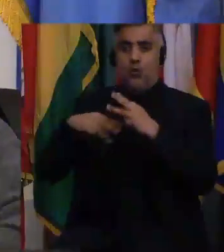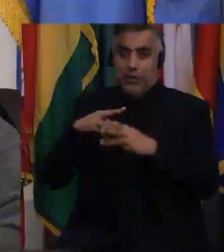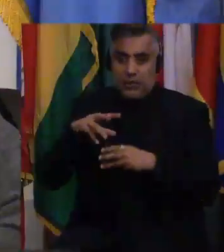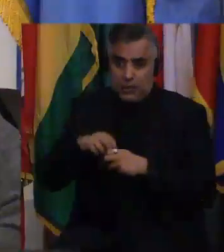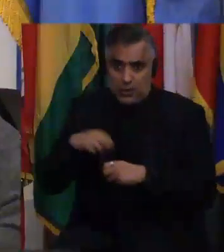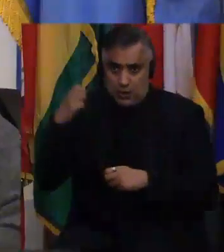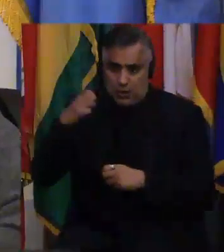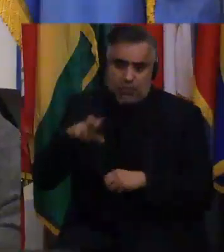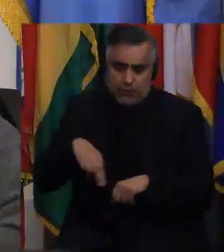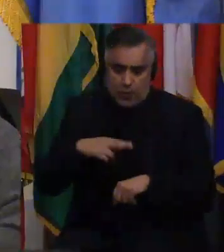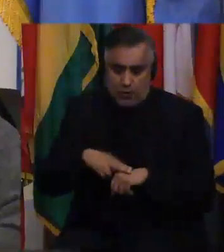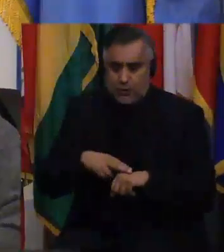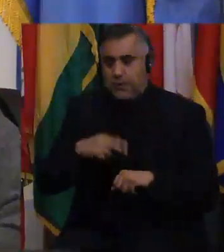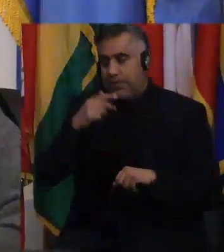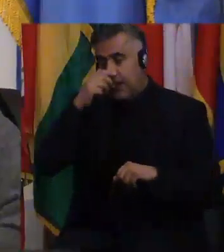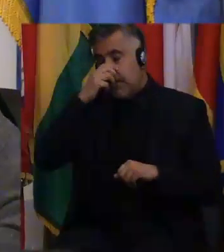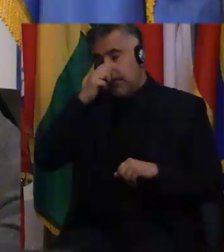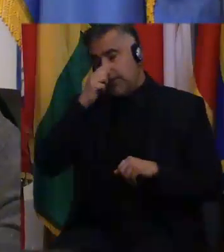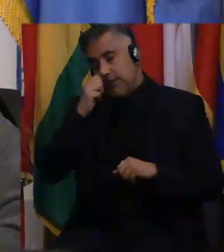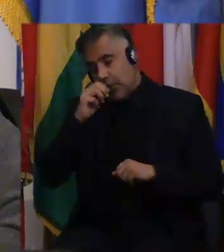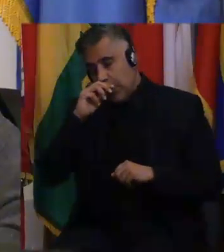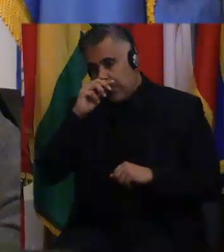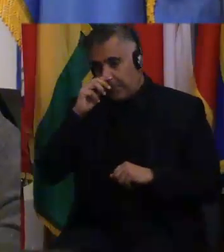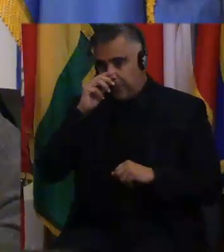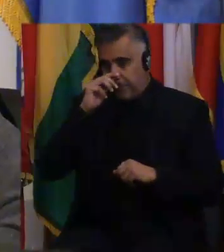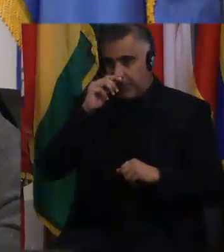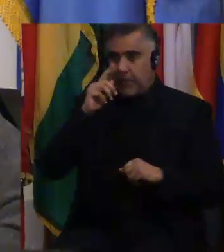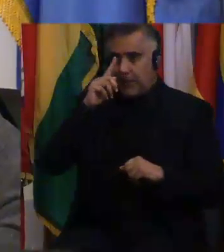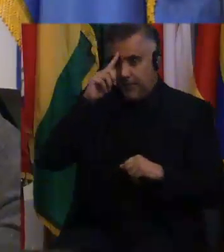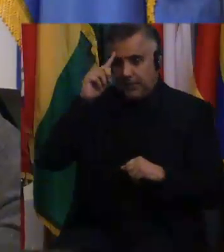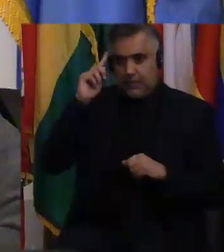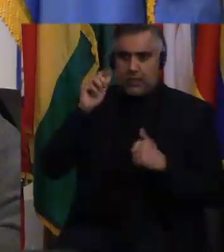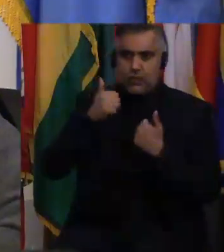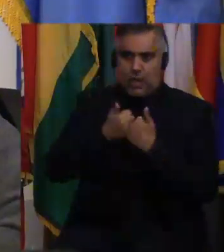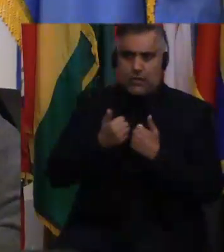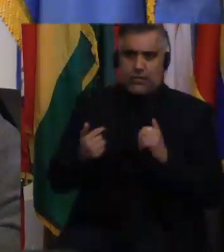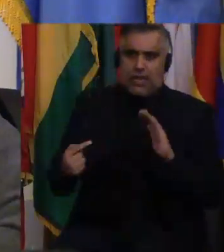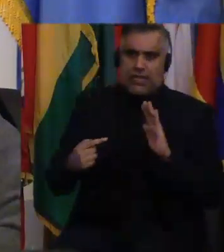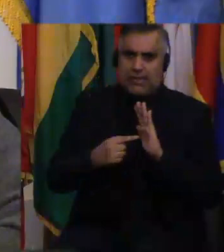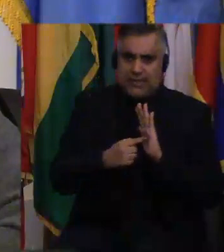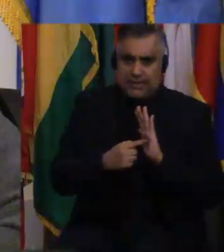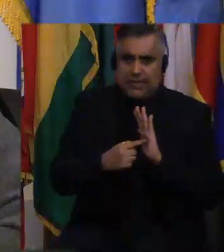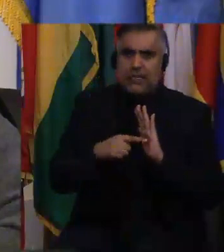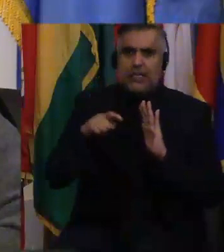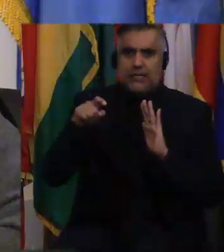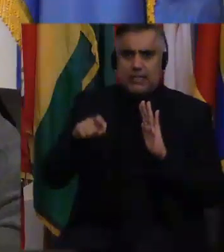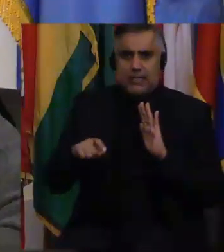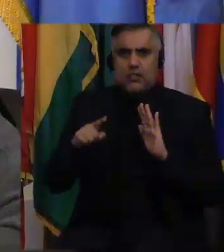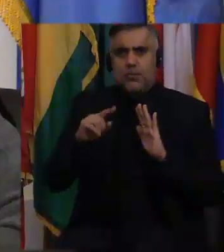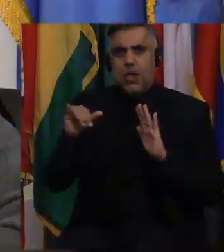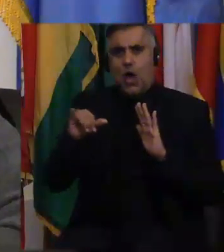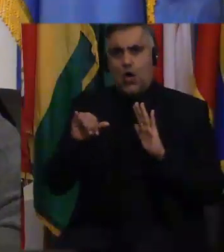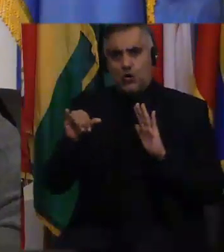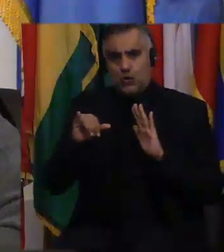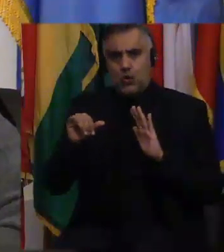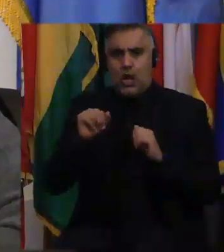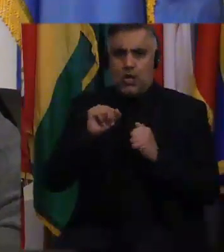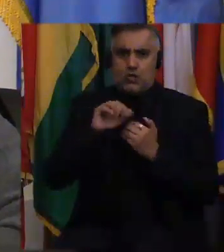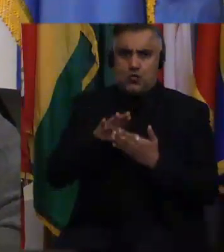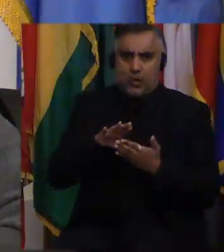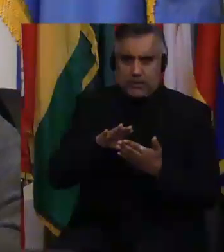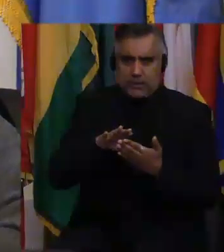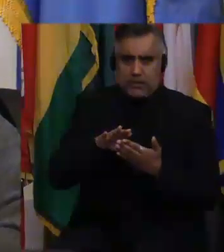in Europe, of course. And so it's challenges like these that need to be also particularly